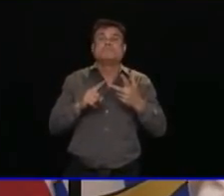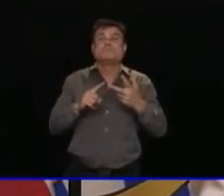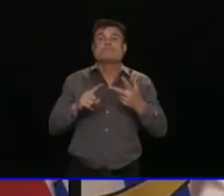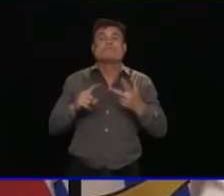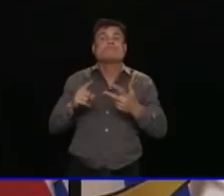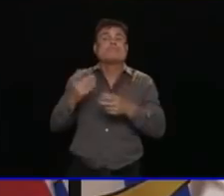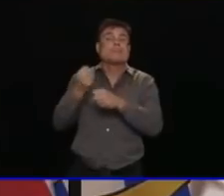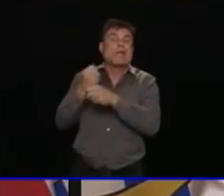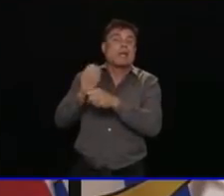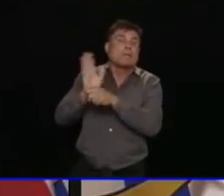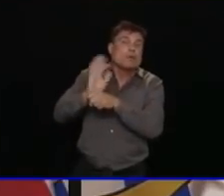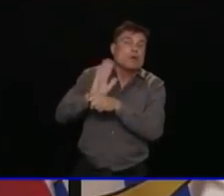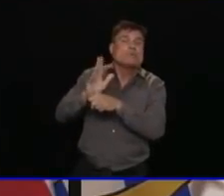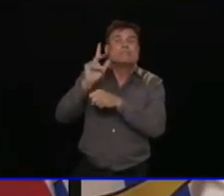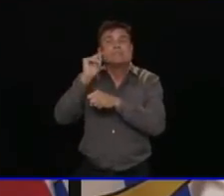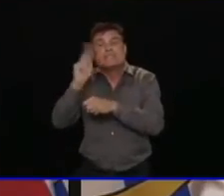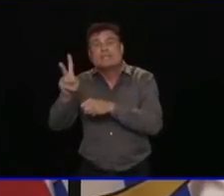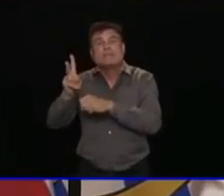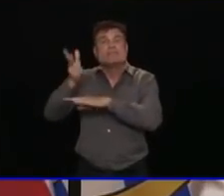to support us in doing that.